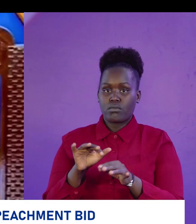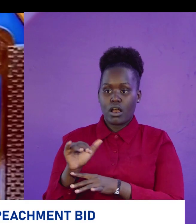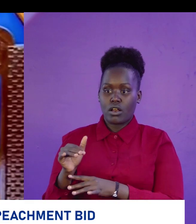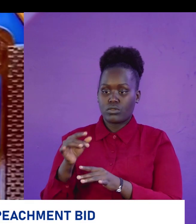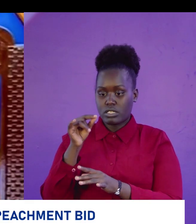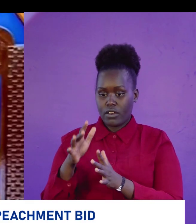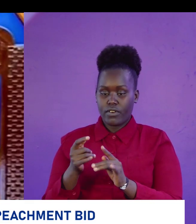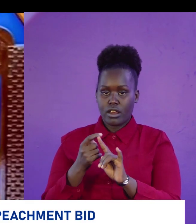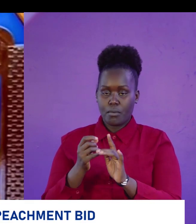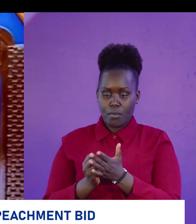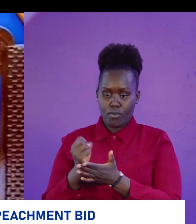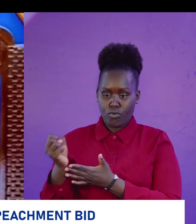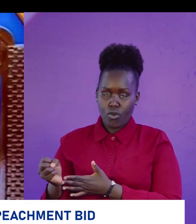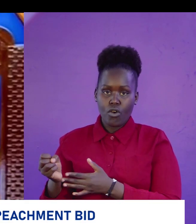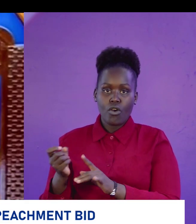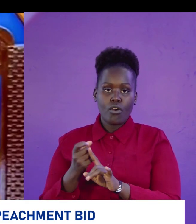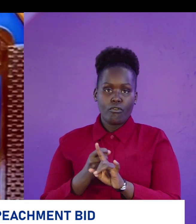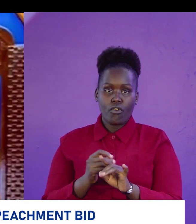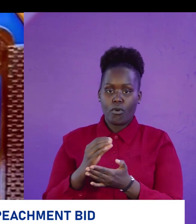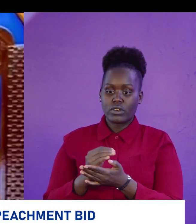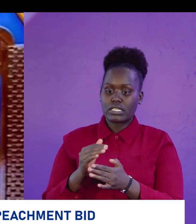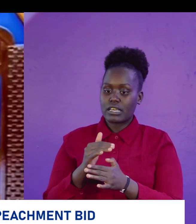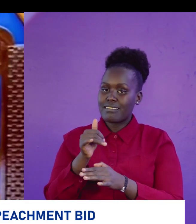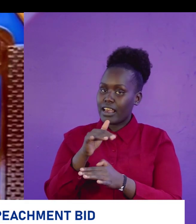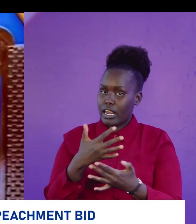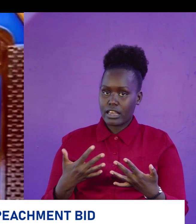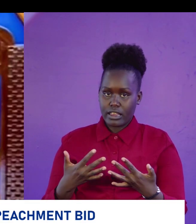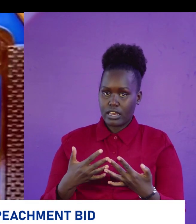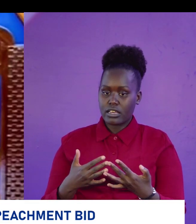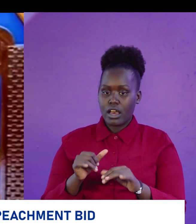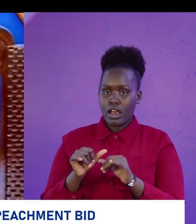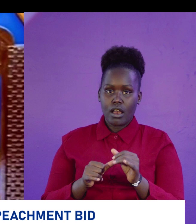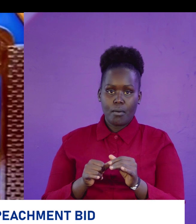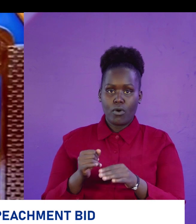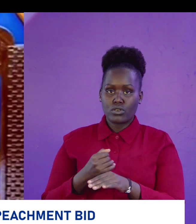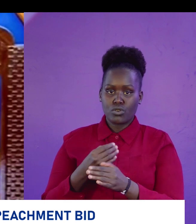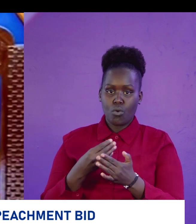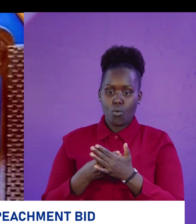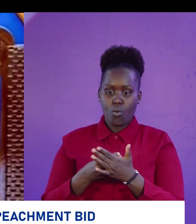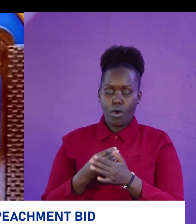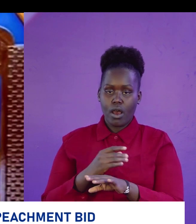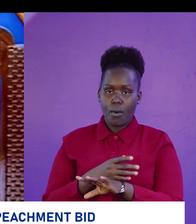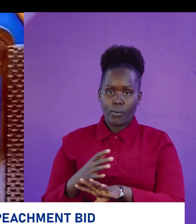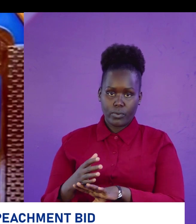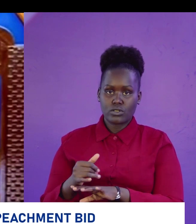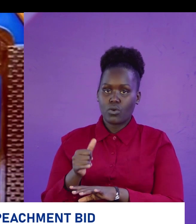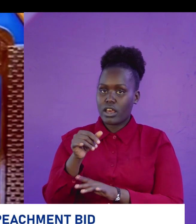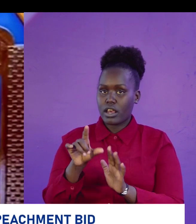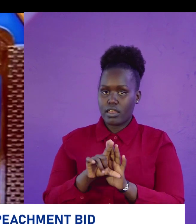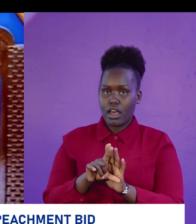from office on any of the following grounds. A. Gross violation of this Constitution or any other law.